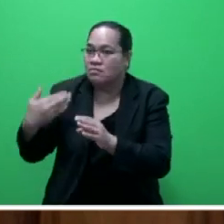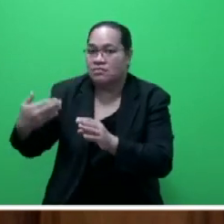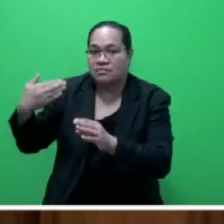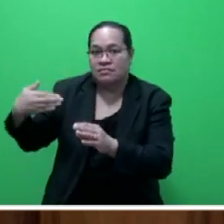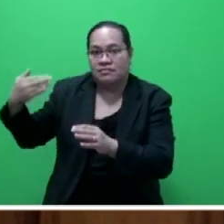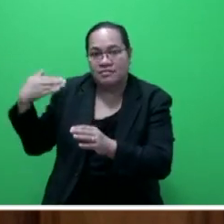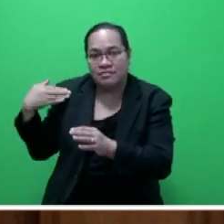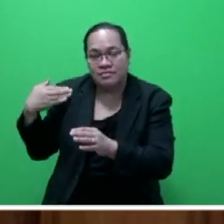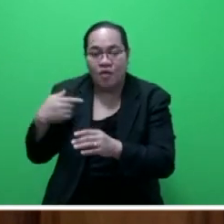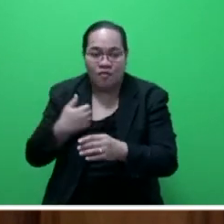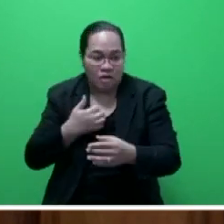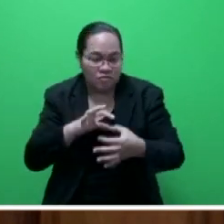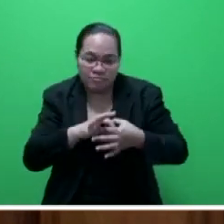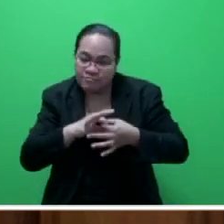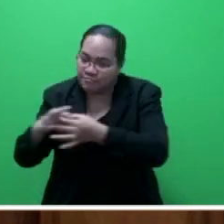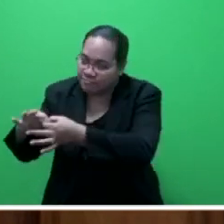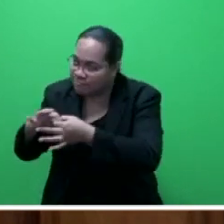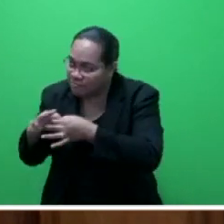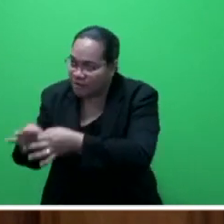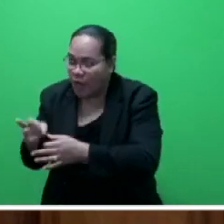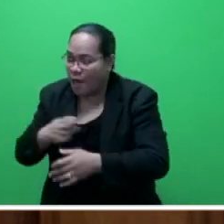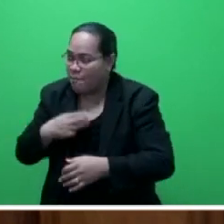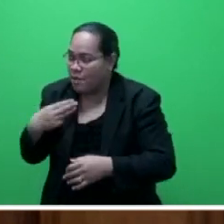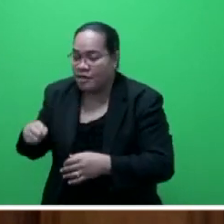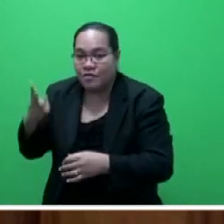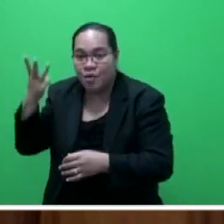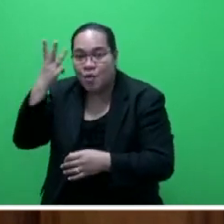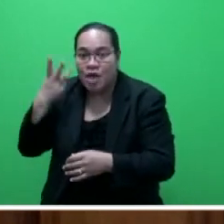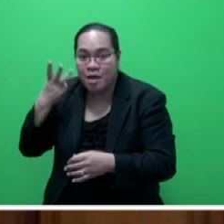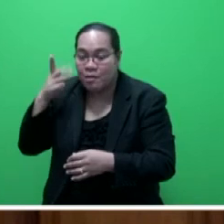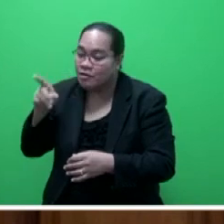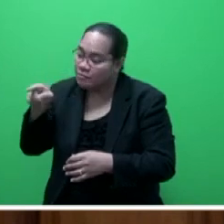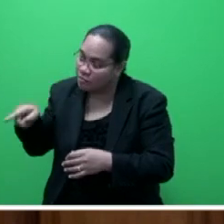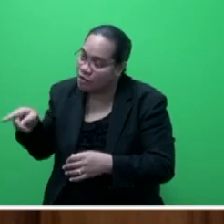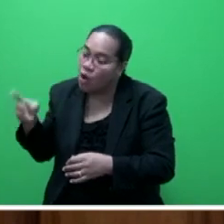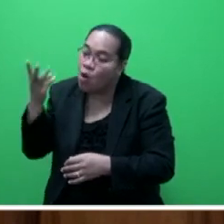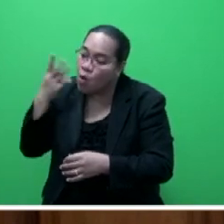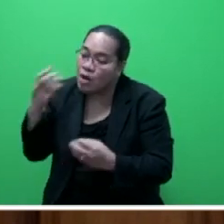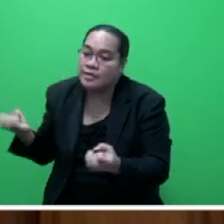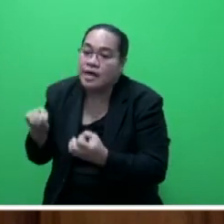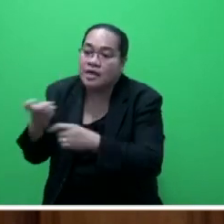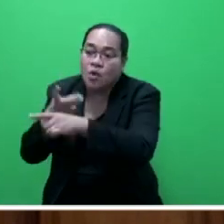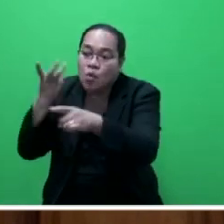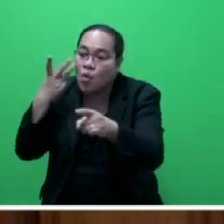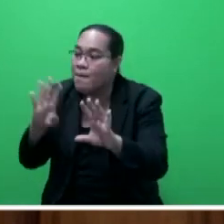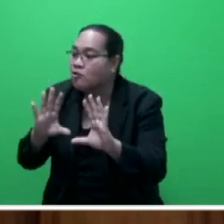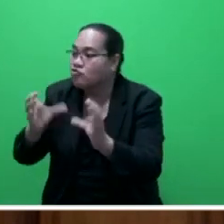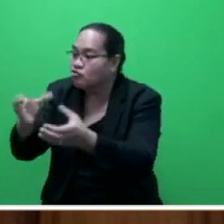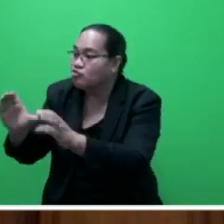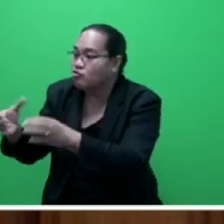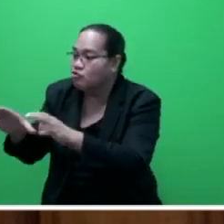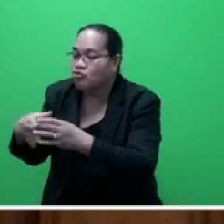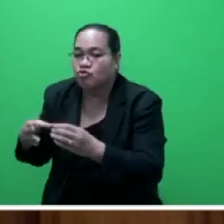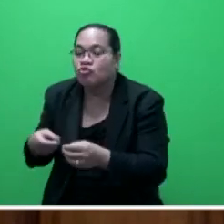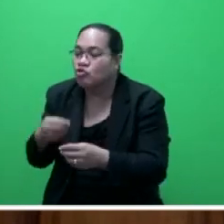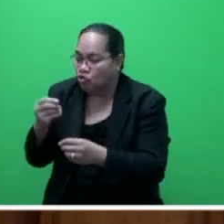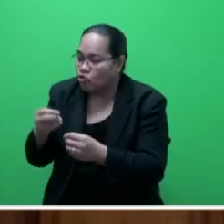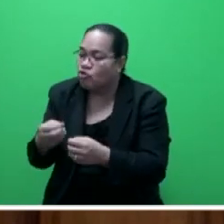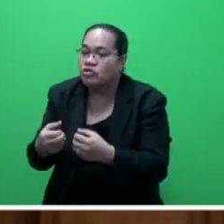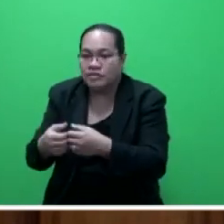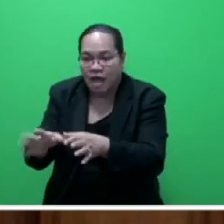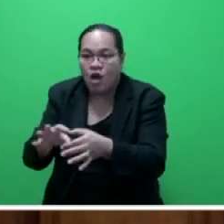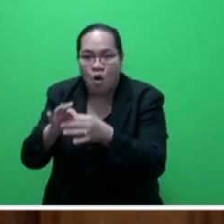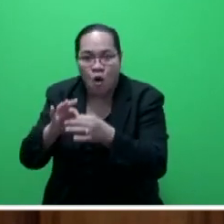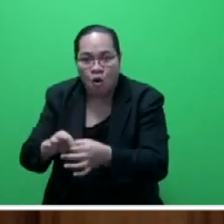are also collaborating with the Ministry of Women to actively engage women's groups in establishing nurseries. Materials